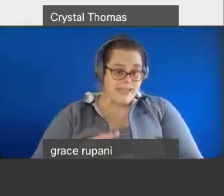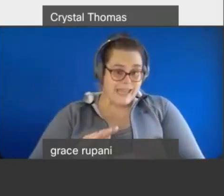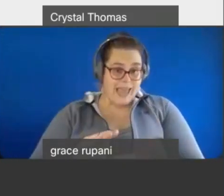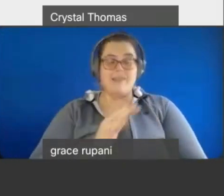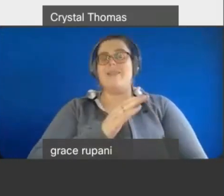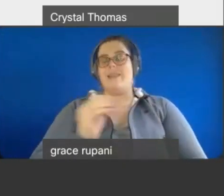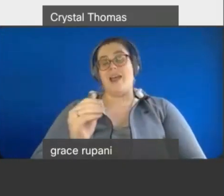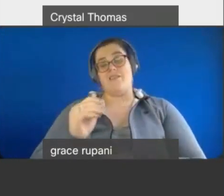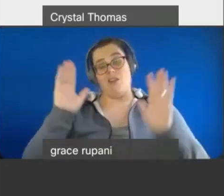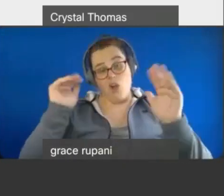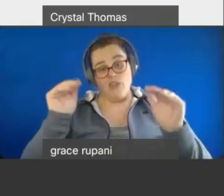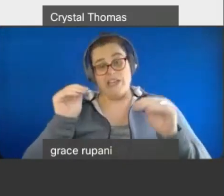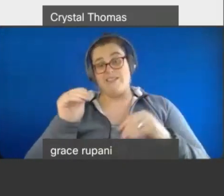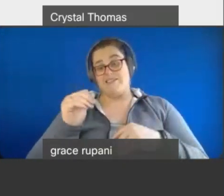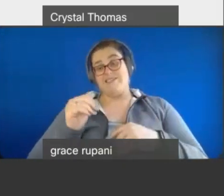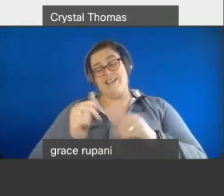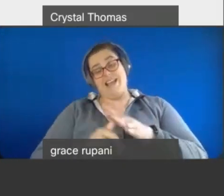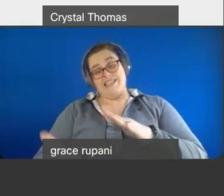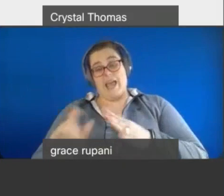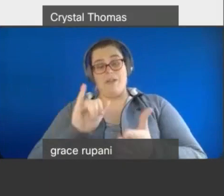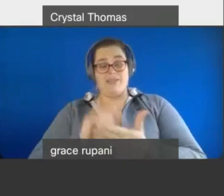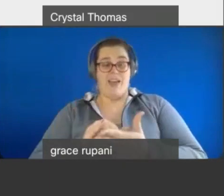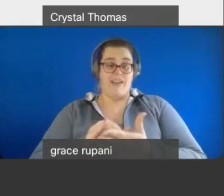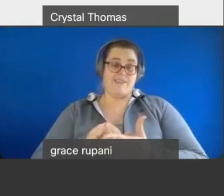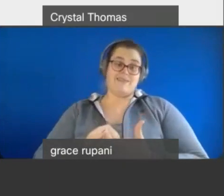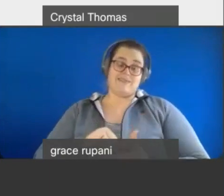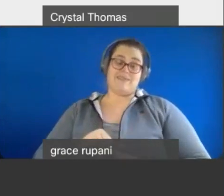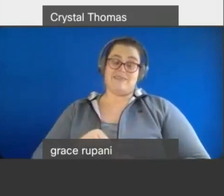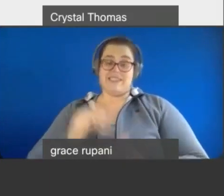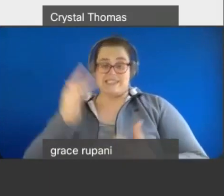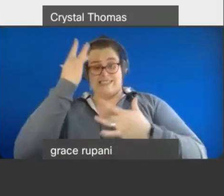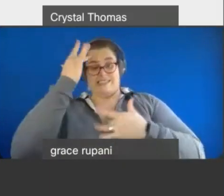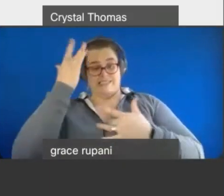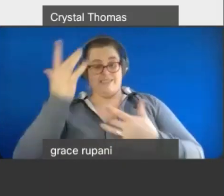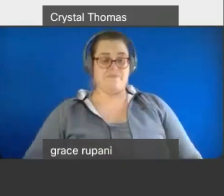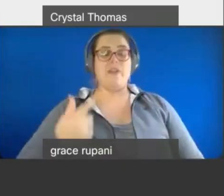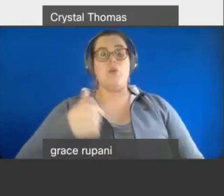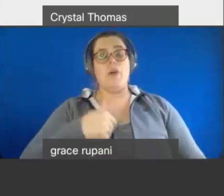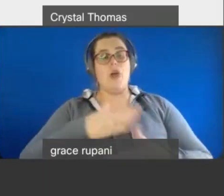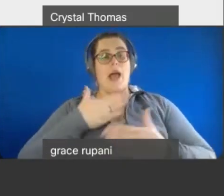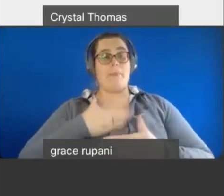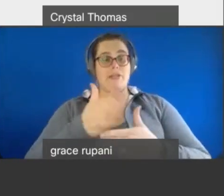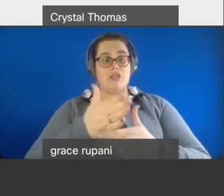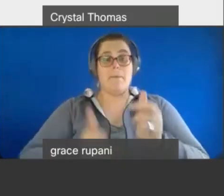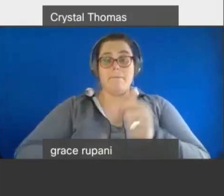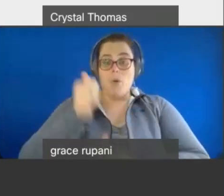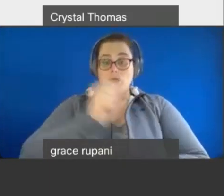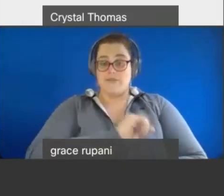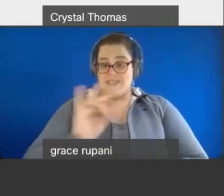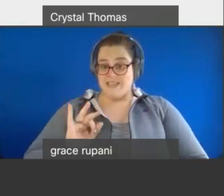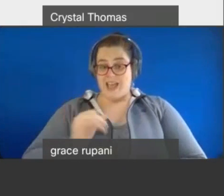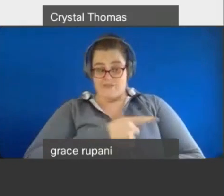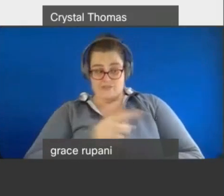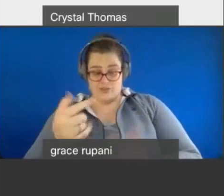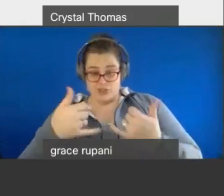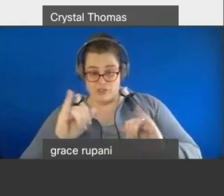COVID-19 vaccine. We are excited to share that the majority of our staff who are currently working have been vaccinated, as